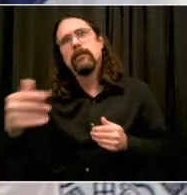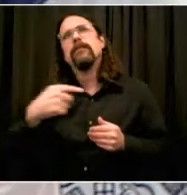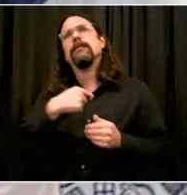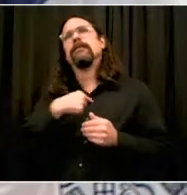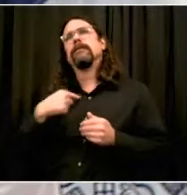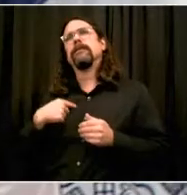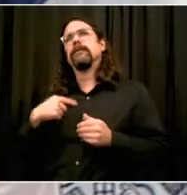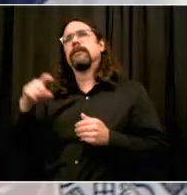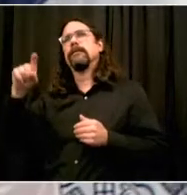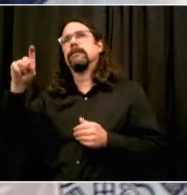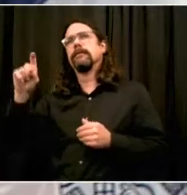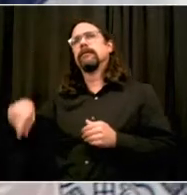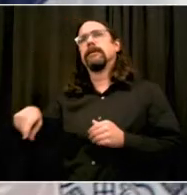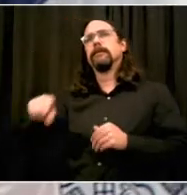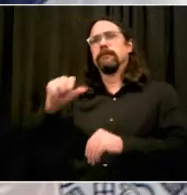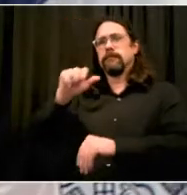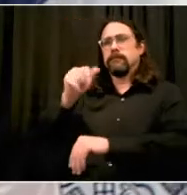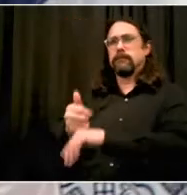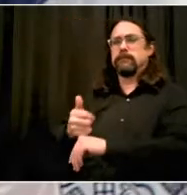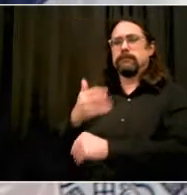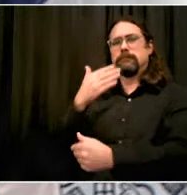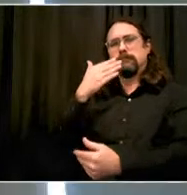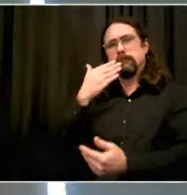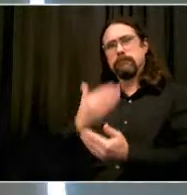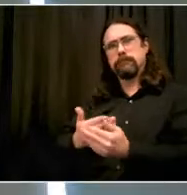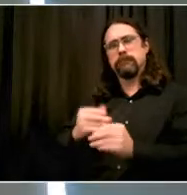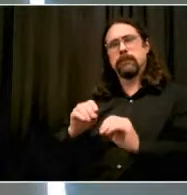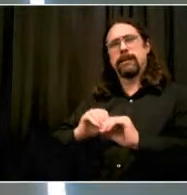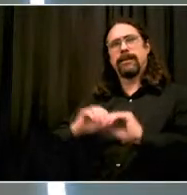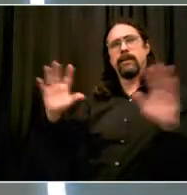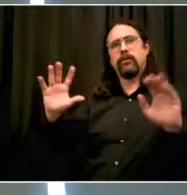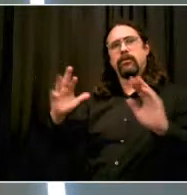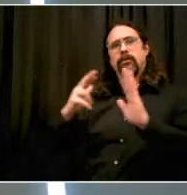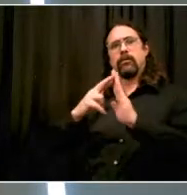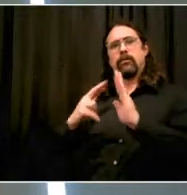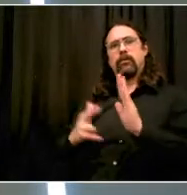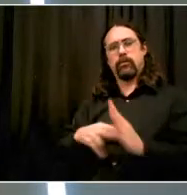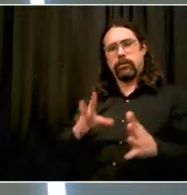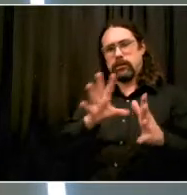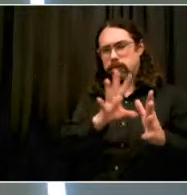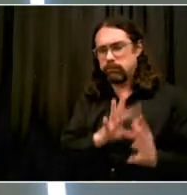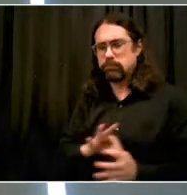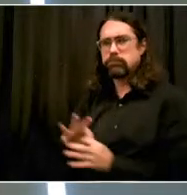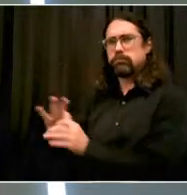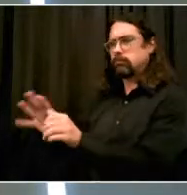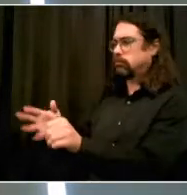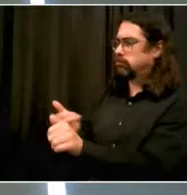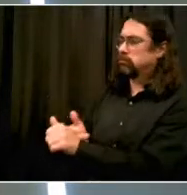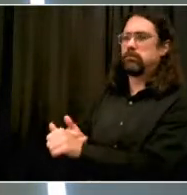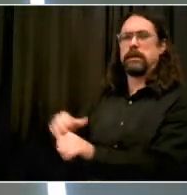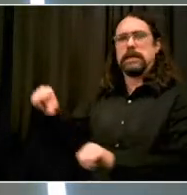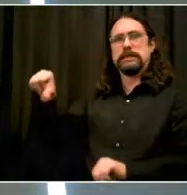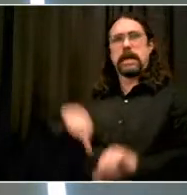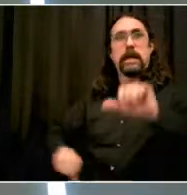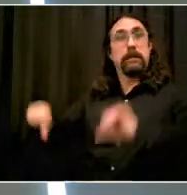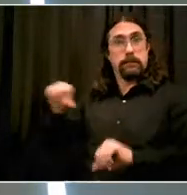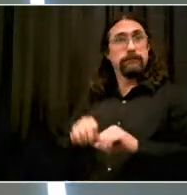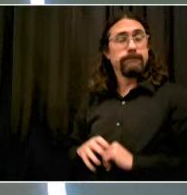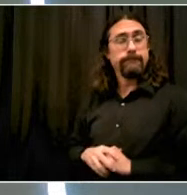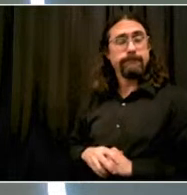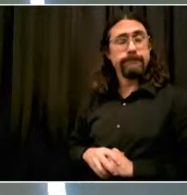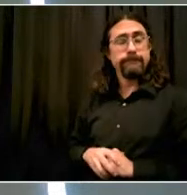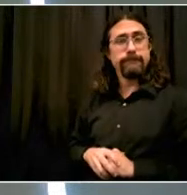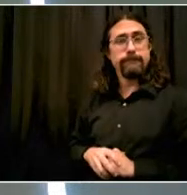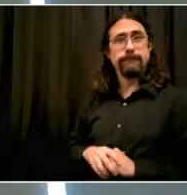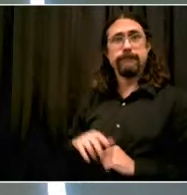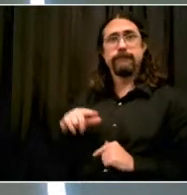Great. No, thank you. I think what the commissioner and the mayor have said is really spot on. And I'll go ahead up front and admit my own